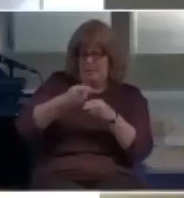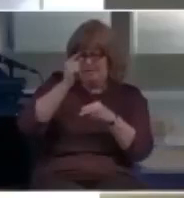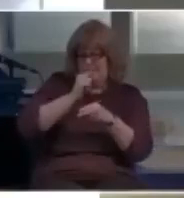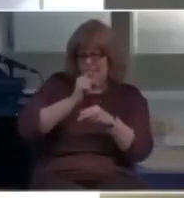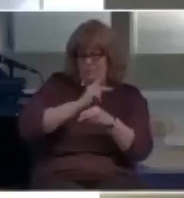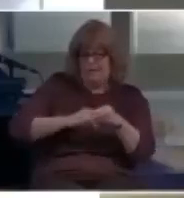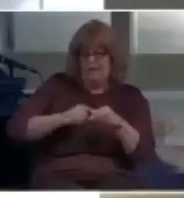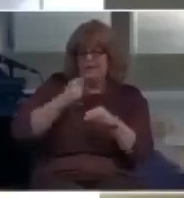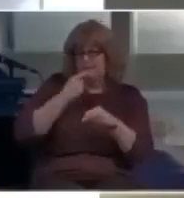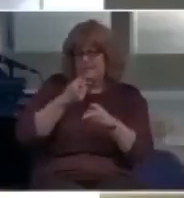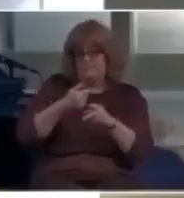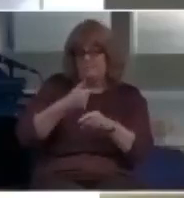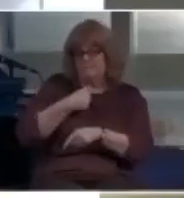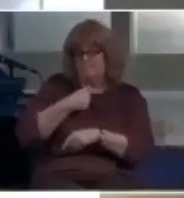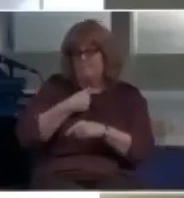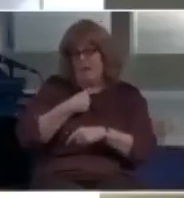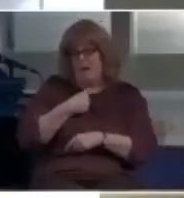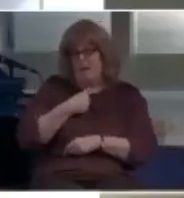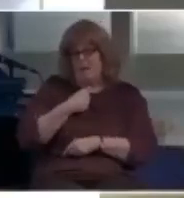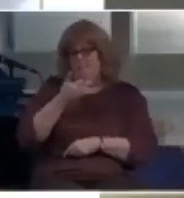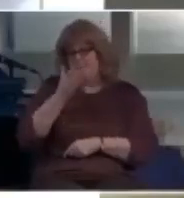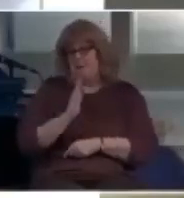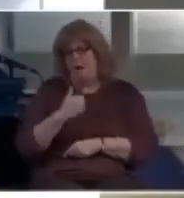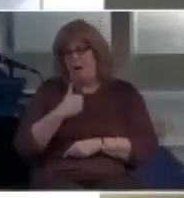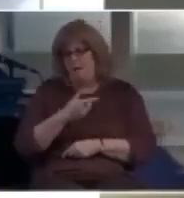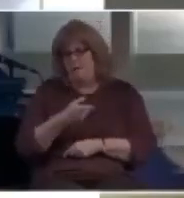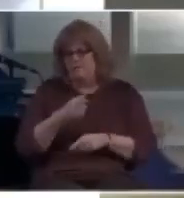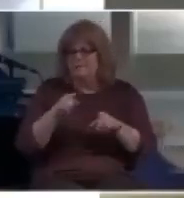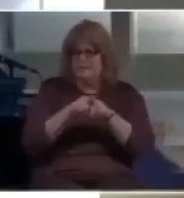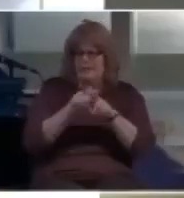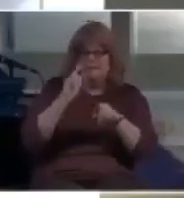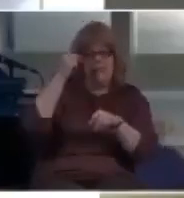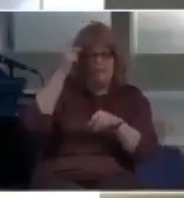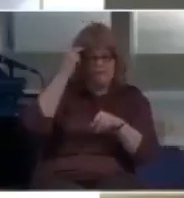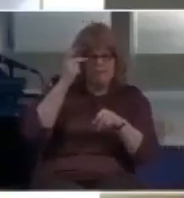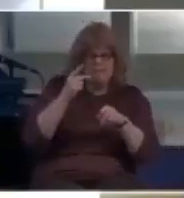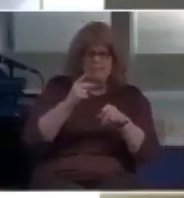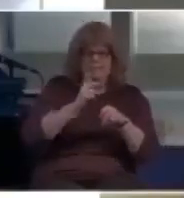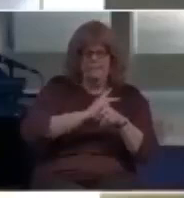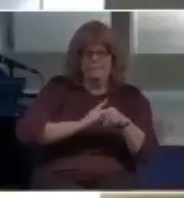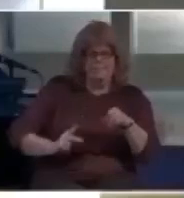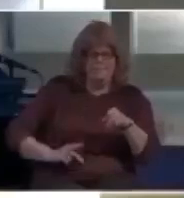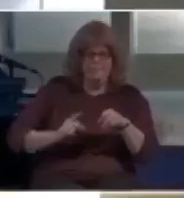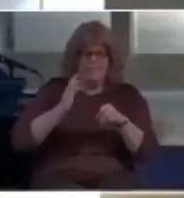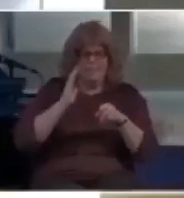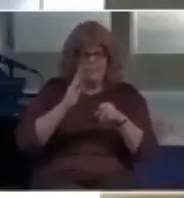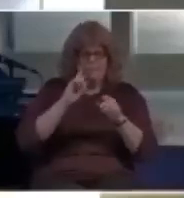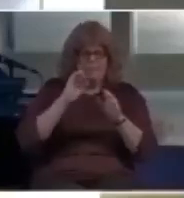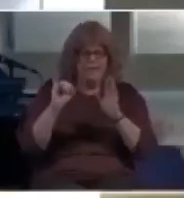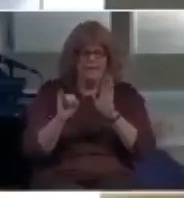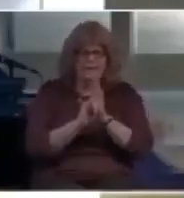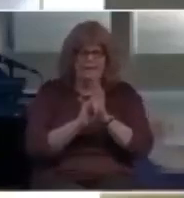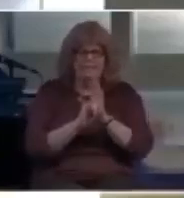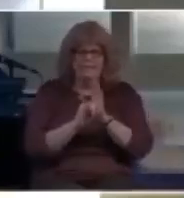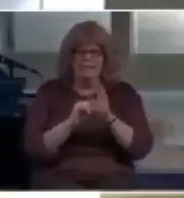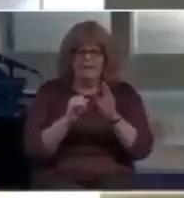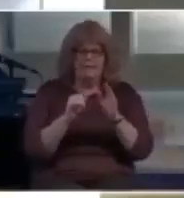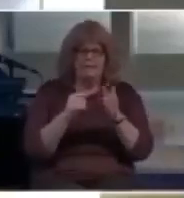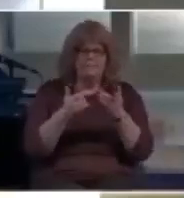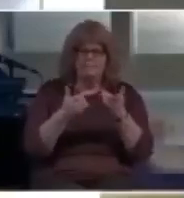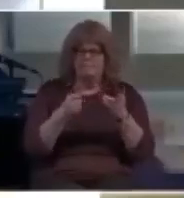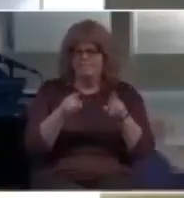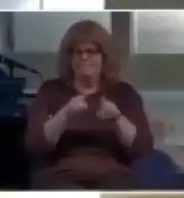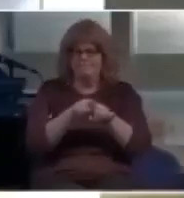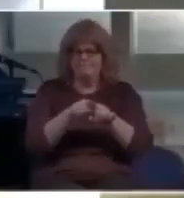same way, these political entities, these kings, will be identified